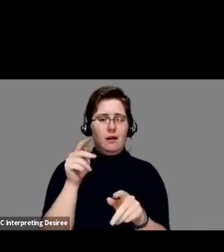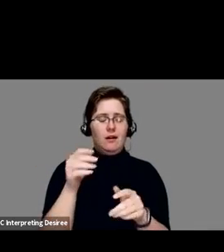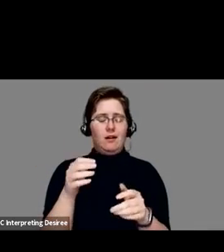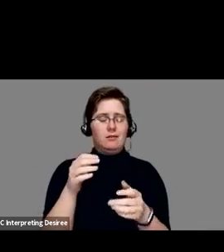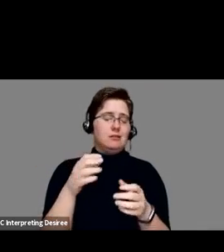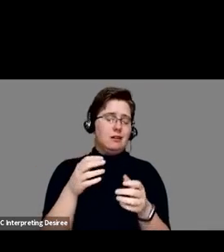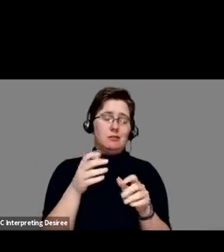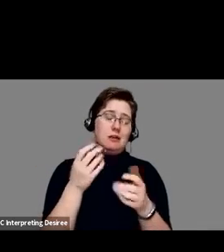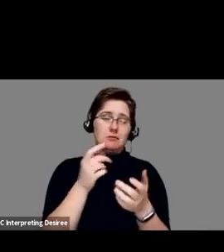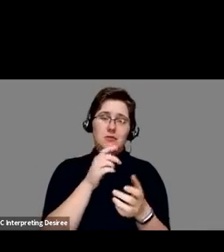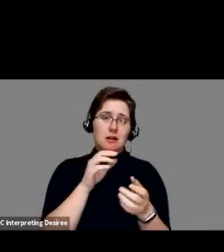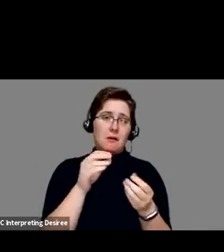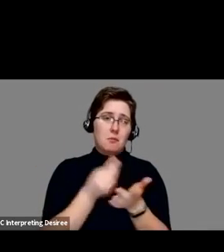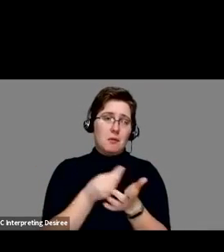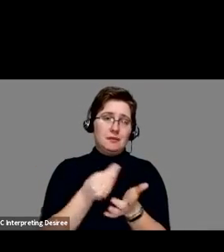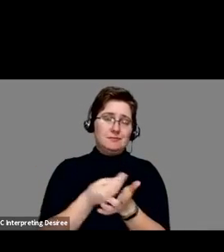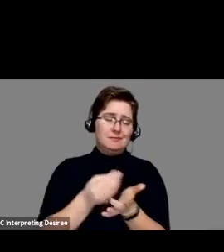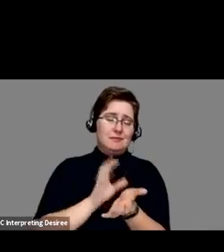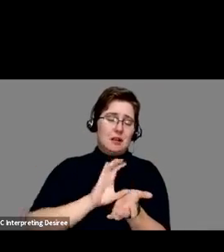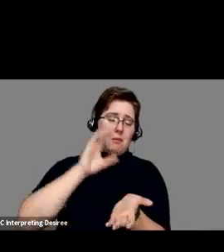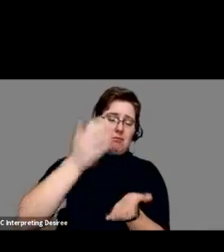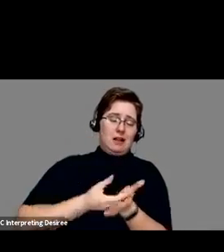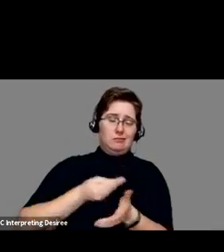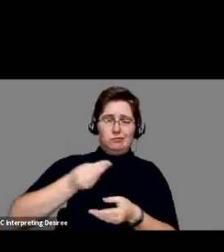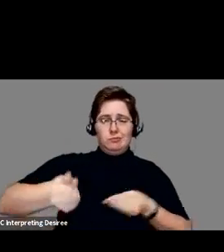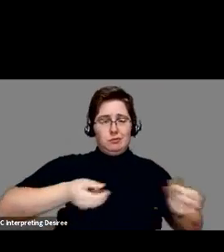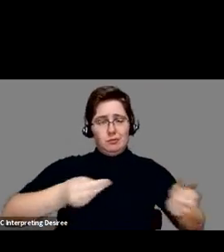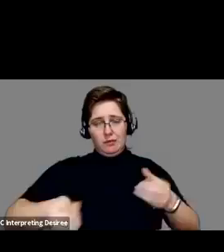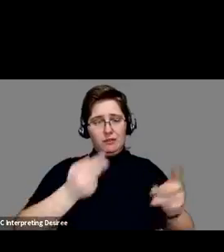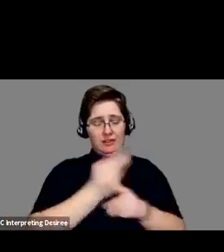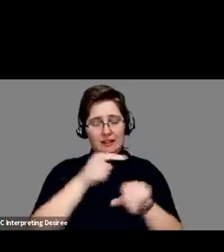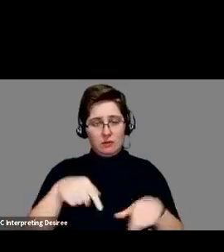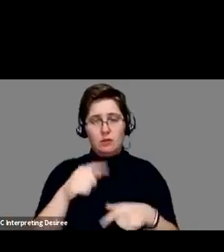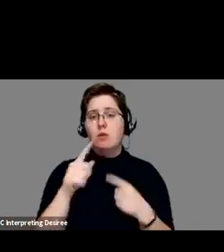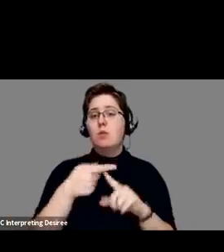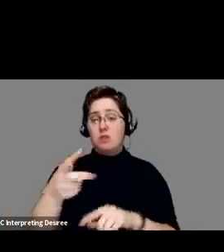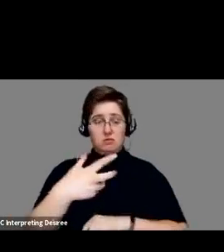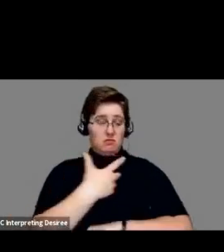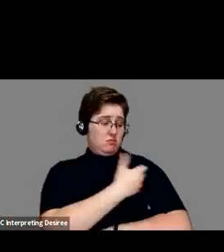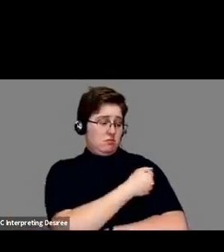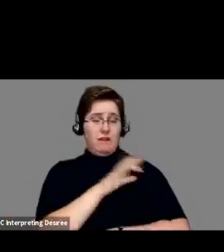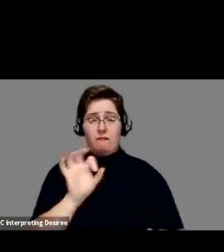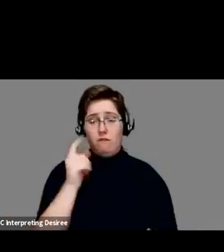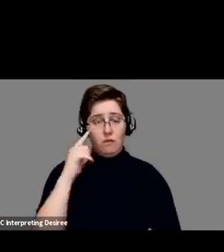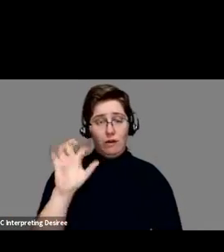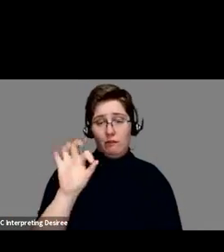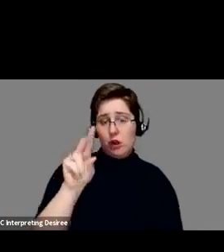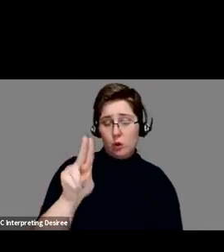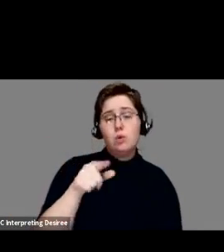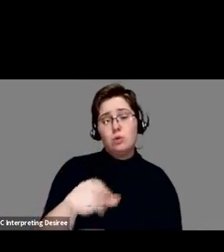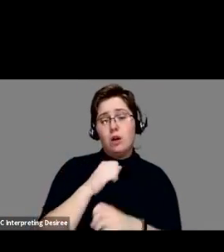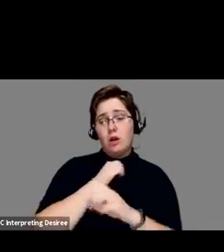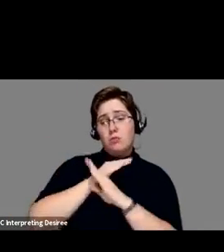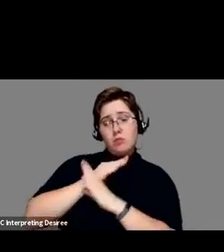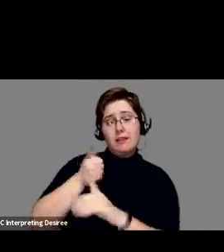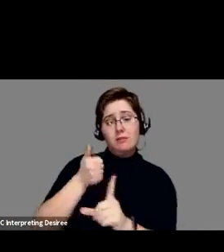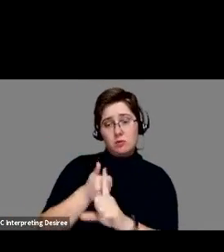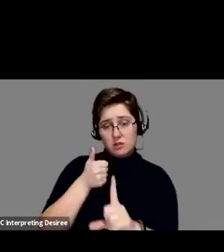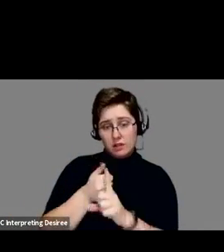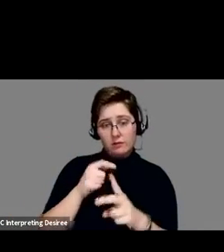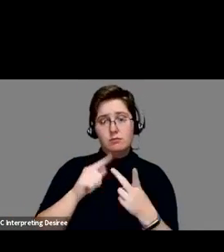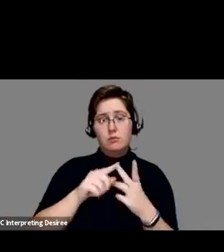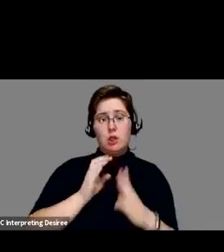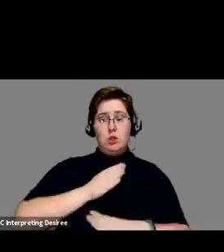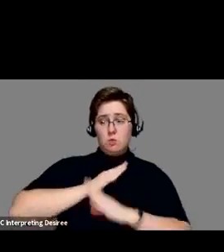expenditure. So by getting a flu vaccine, you are essentially protecting yourself,